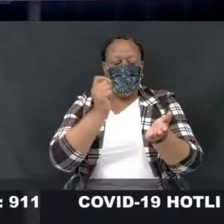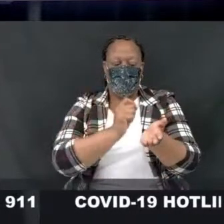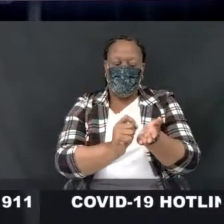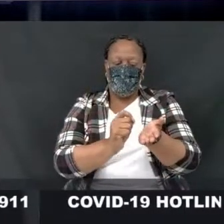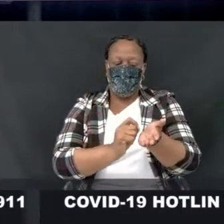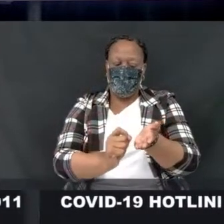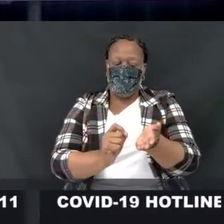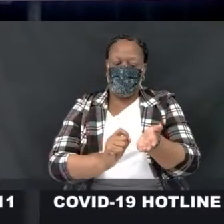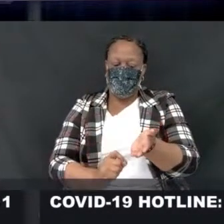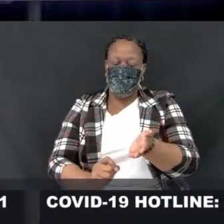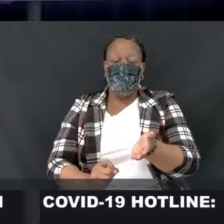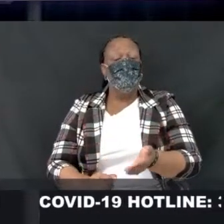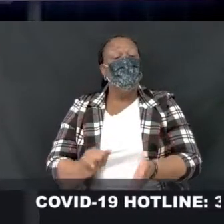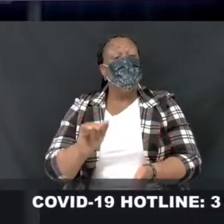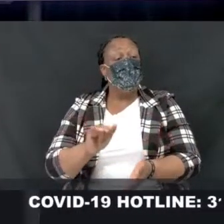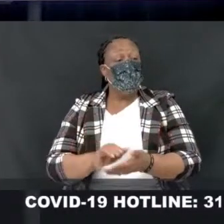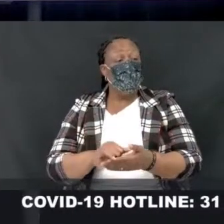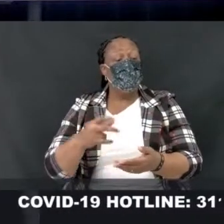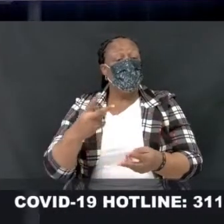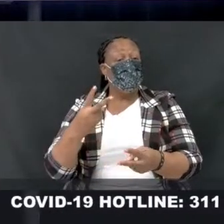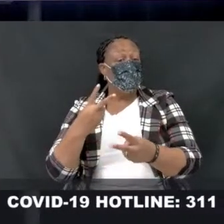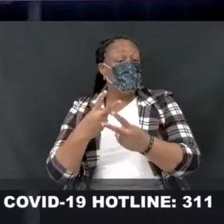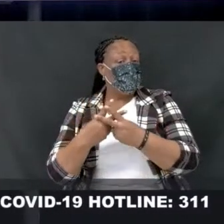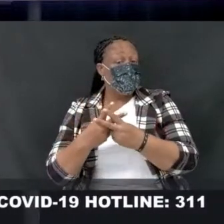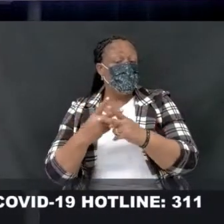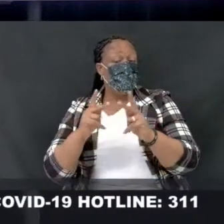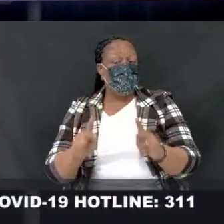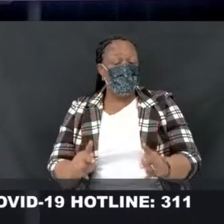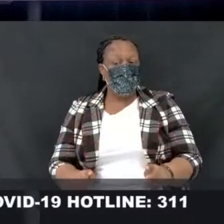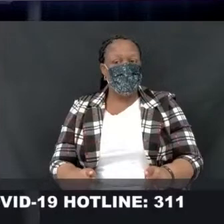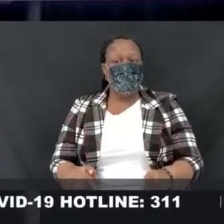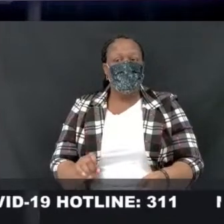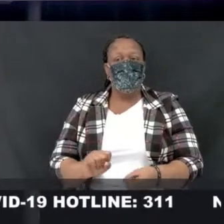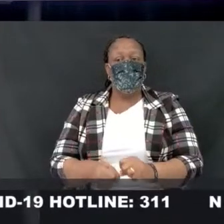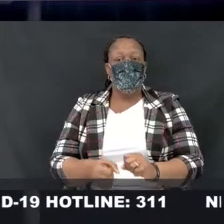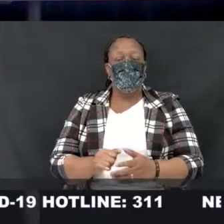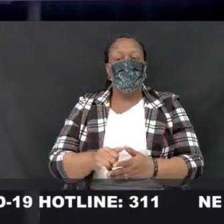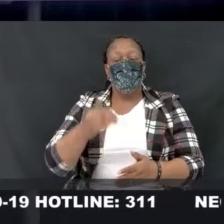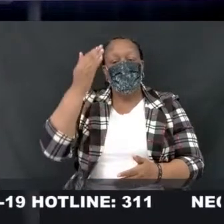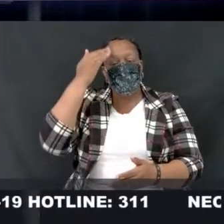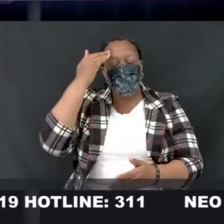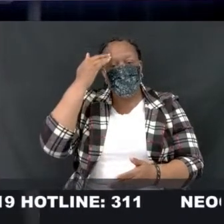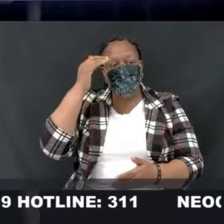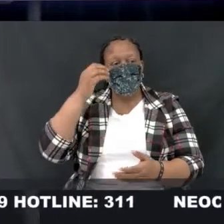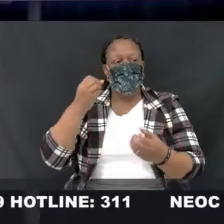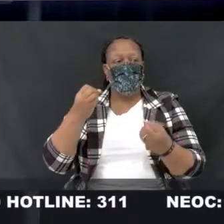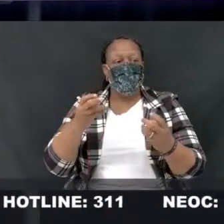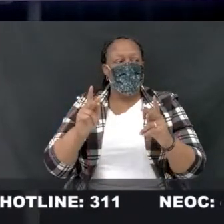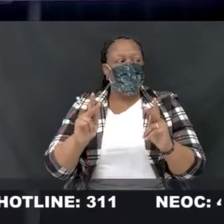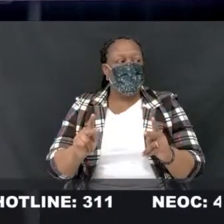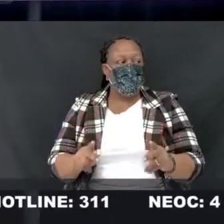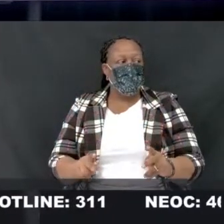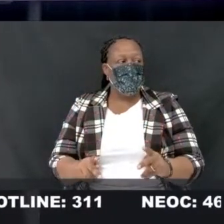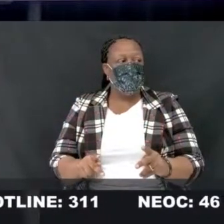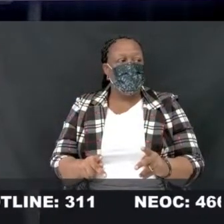but rather a safety measure to ensure the venue-approved capacity is not